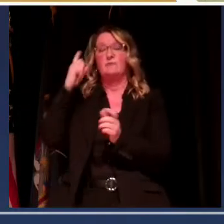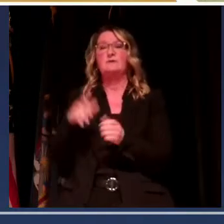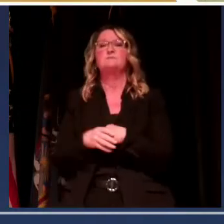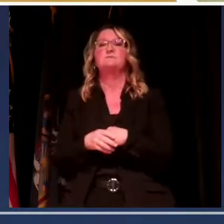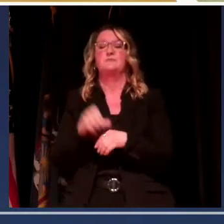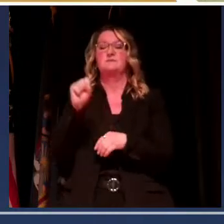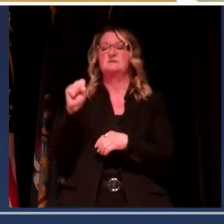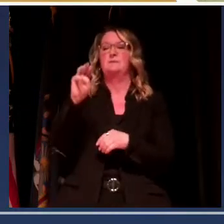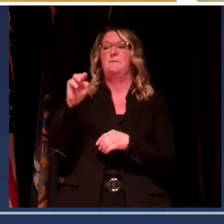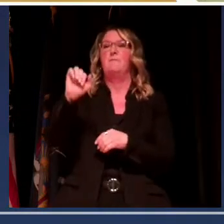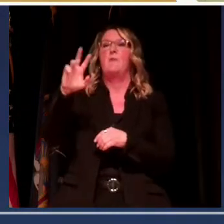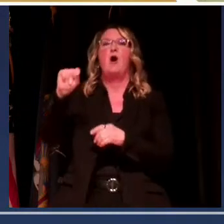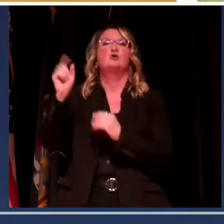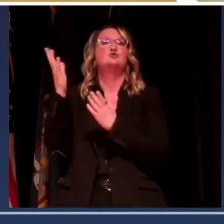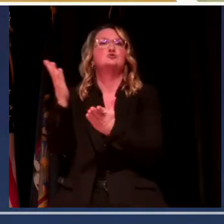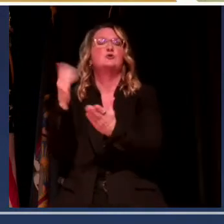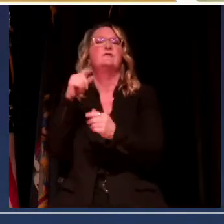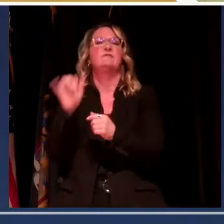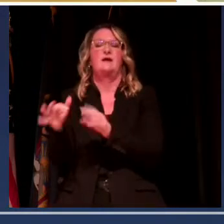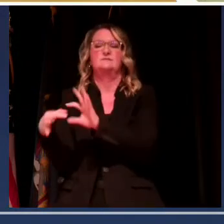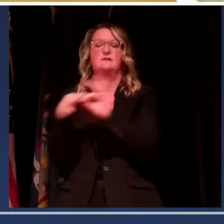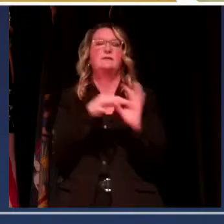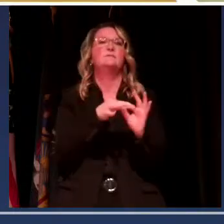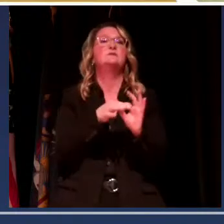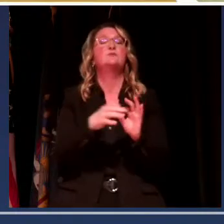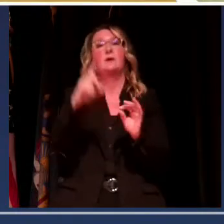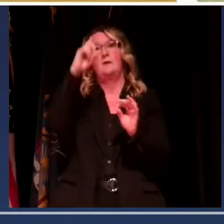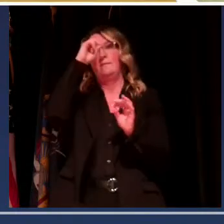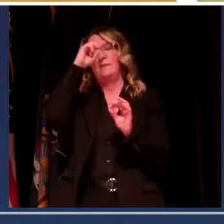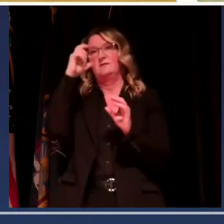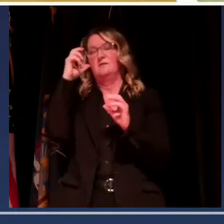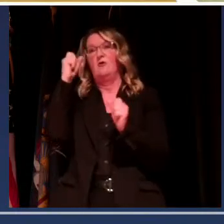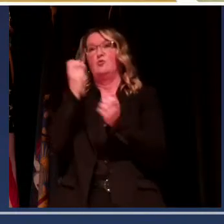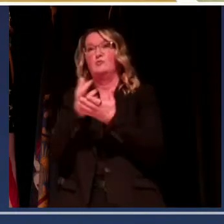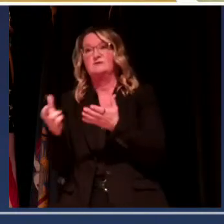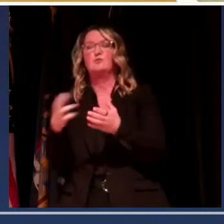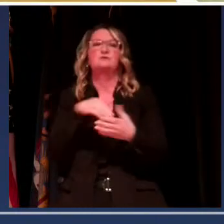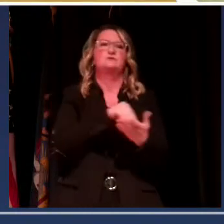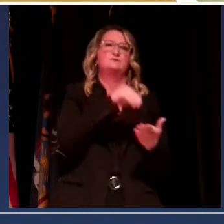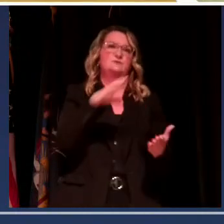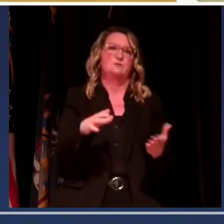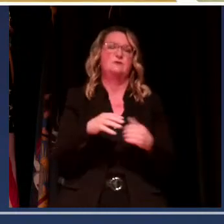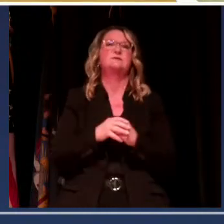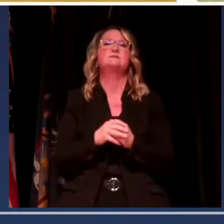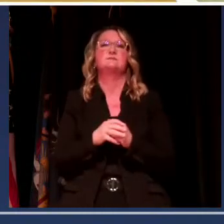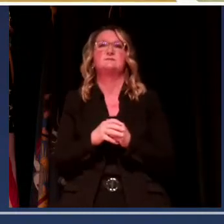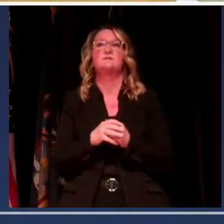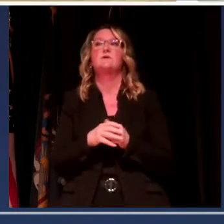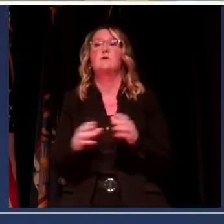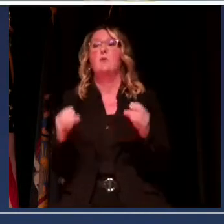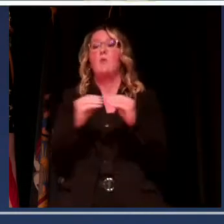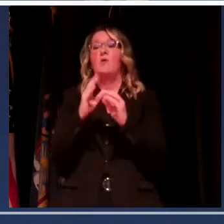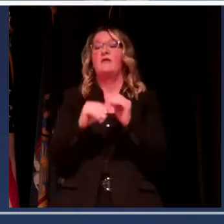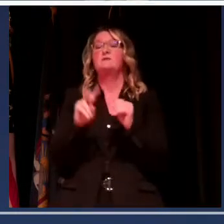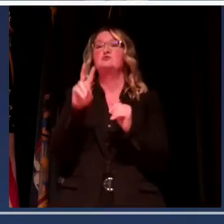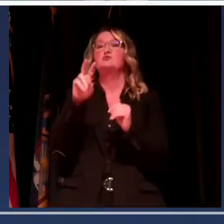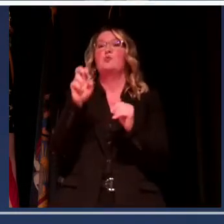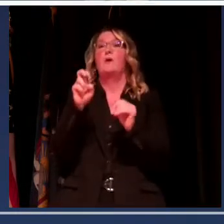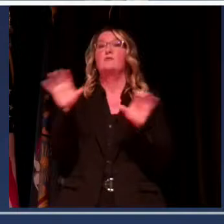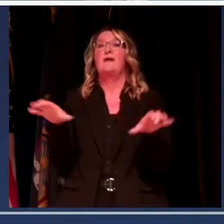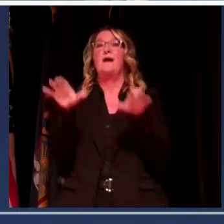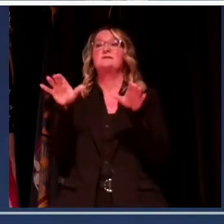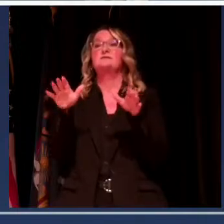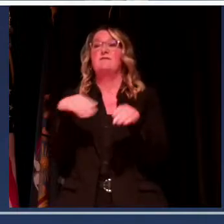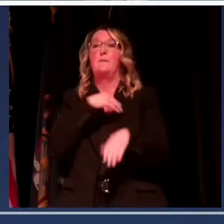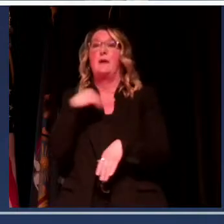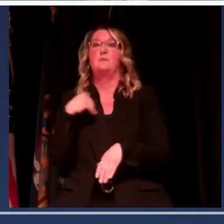SMART serves as a vital link between valuable mental health resources and students. With more than 200 active members and